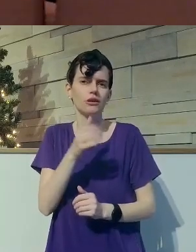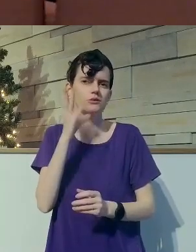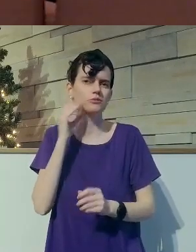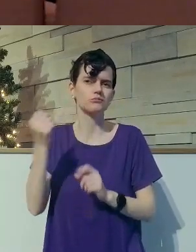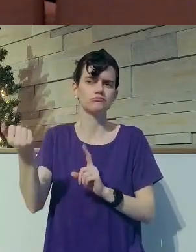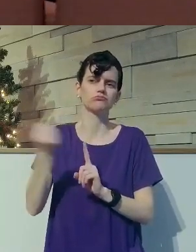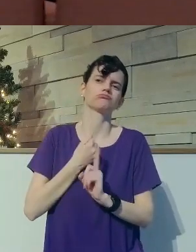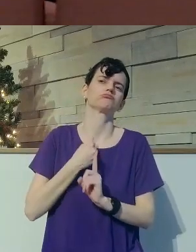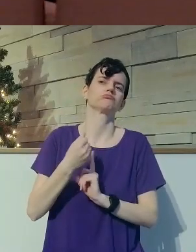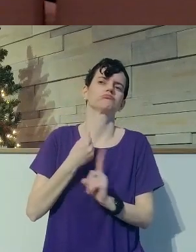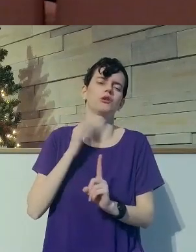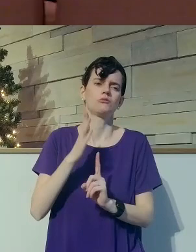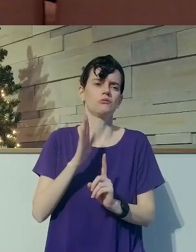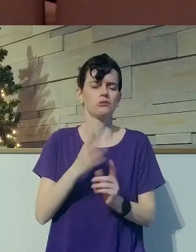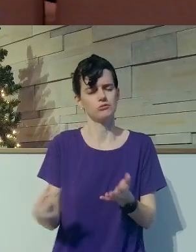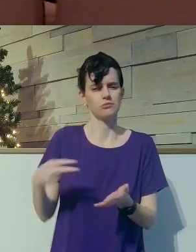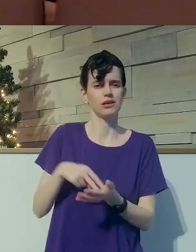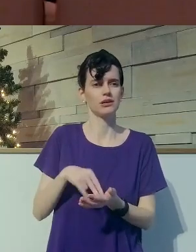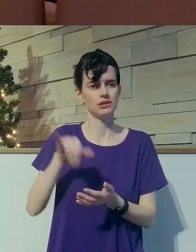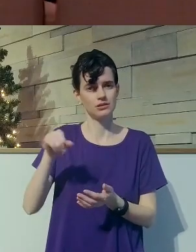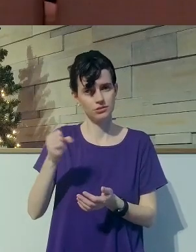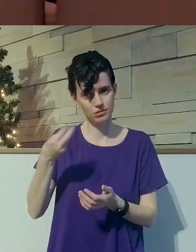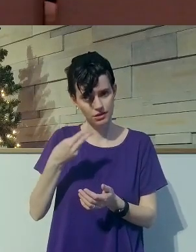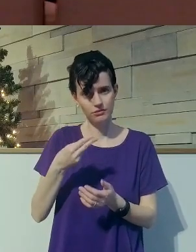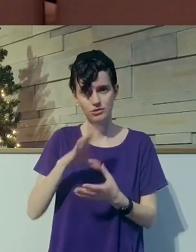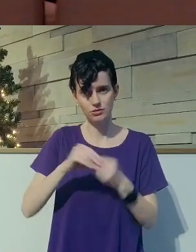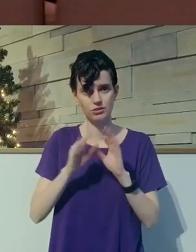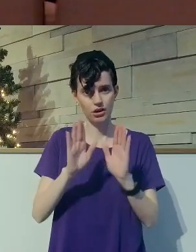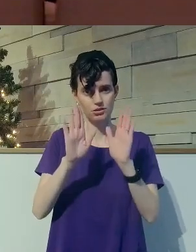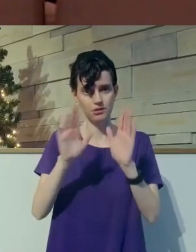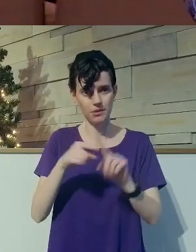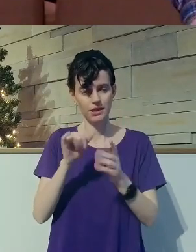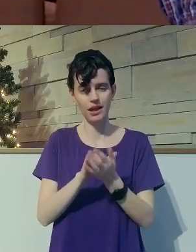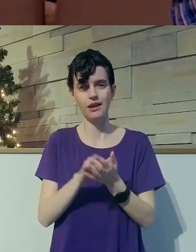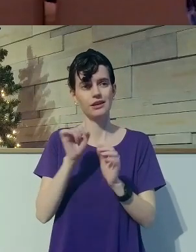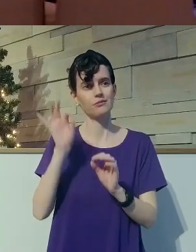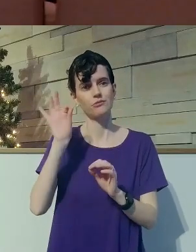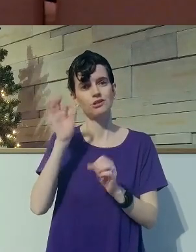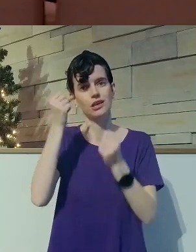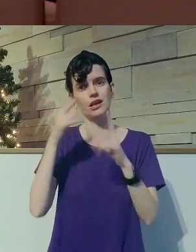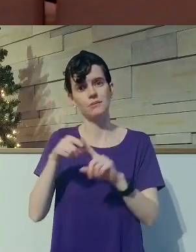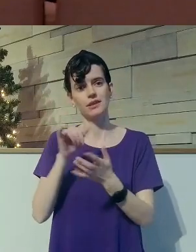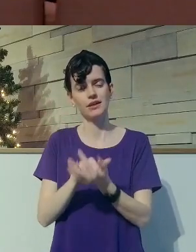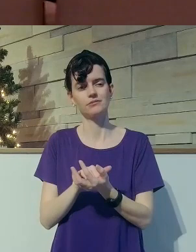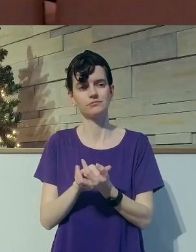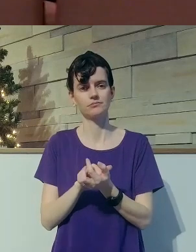down and stay down. You're going to get back up. And man, Joseph's story is awesome about that. We can preach a lot of sermons about